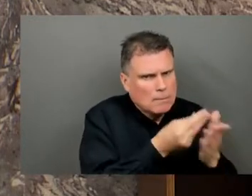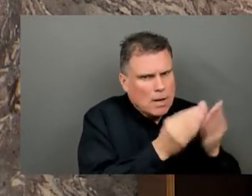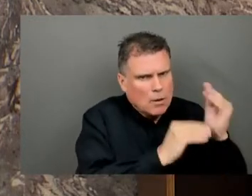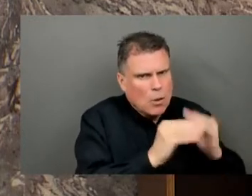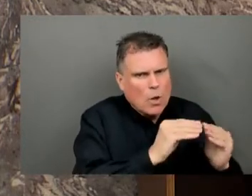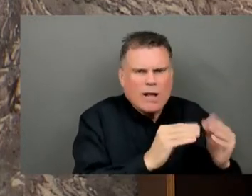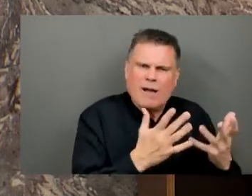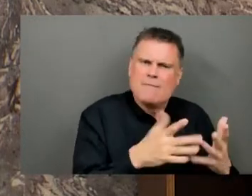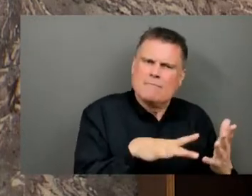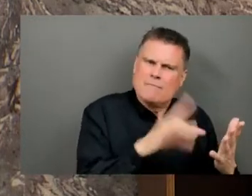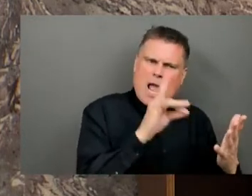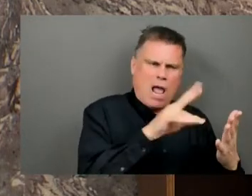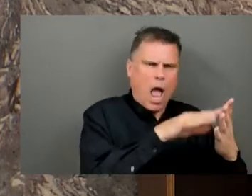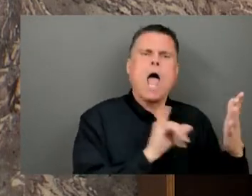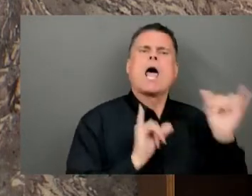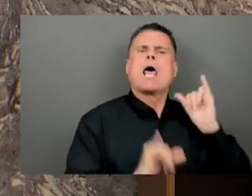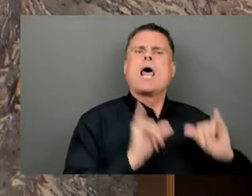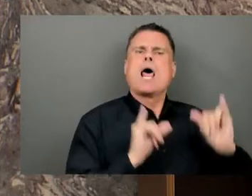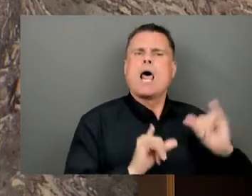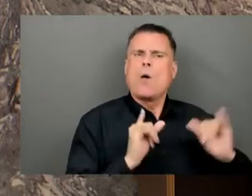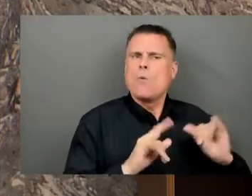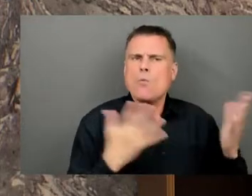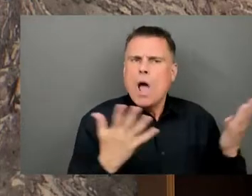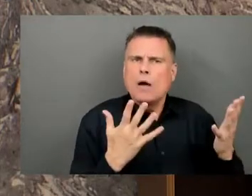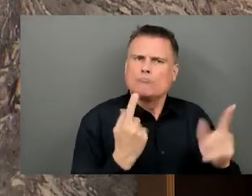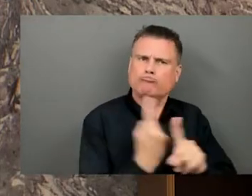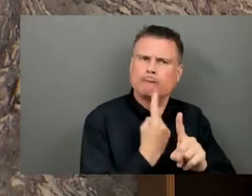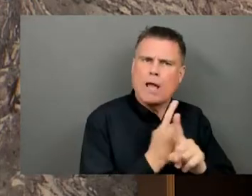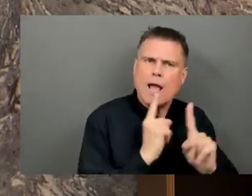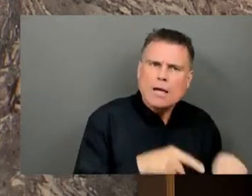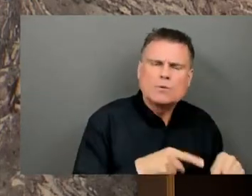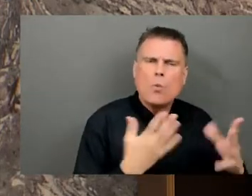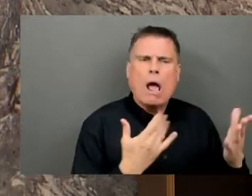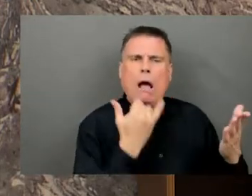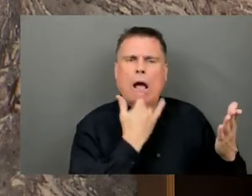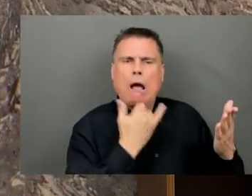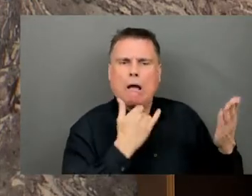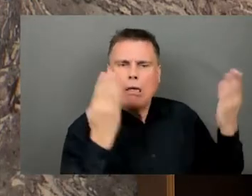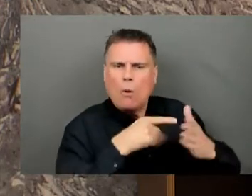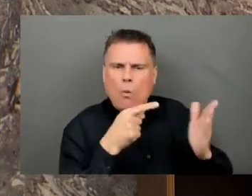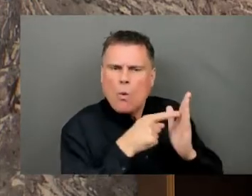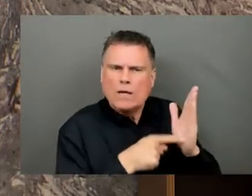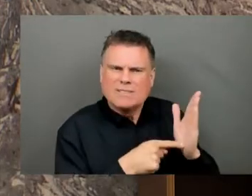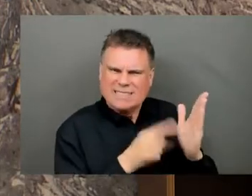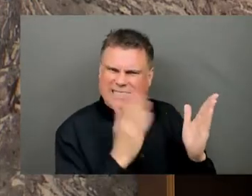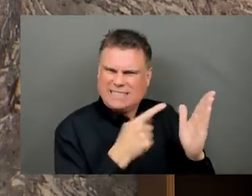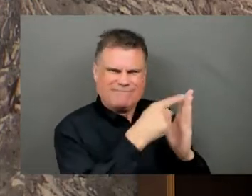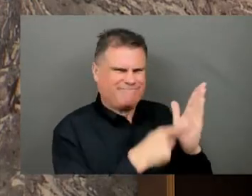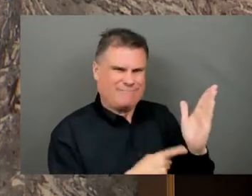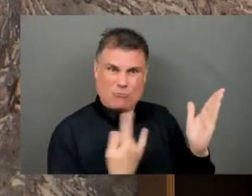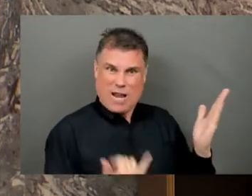anything inappropriate happening, if there is anything corrupt happening, if there is anything